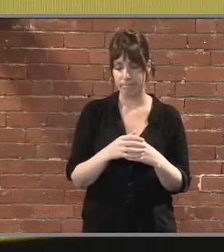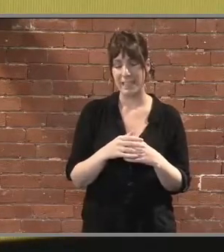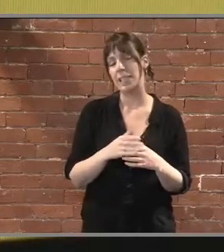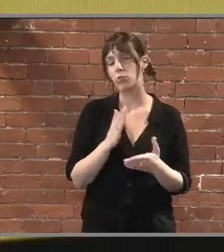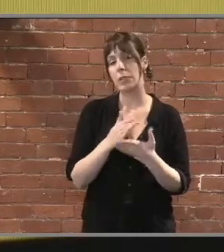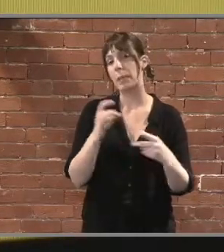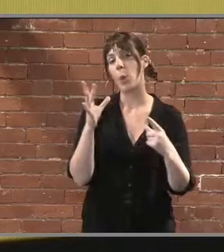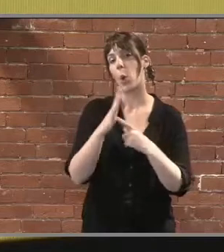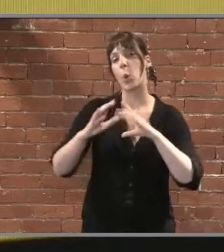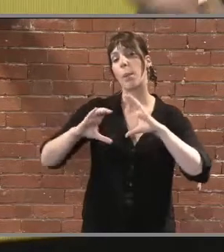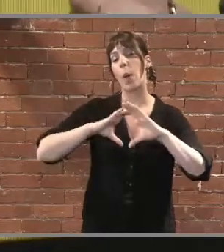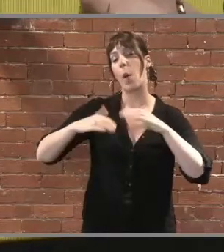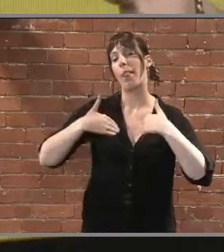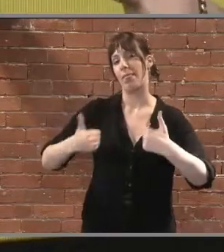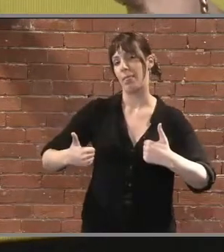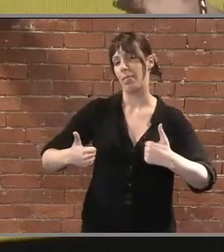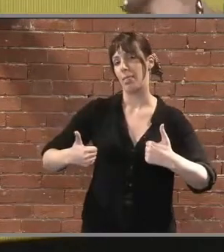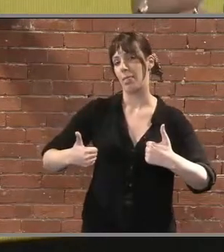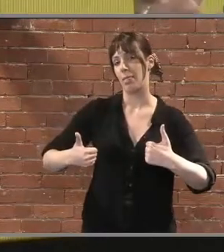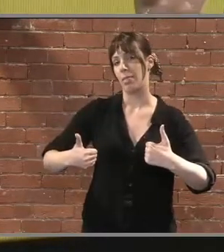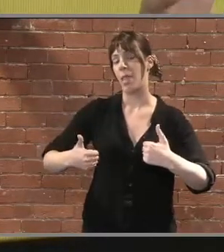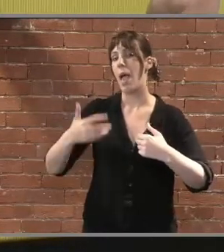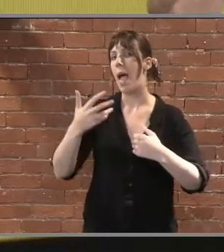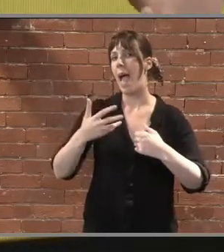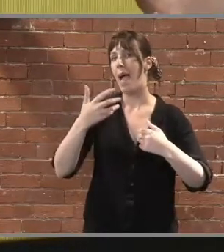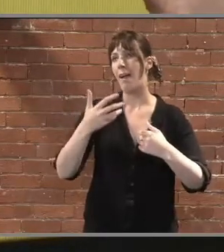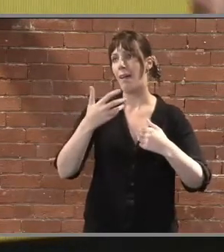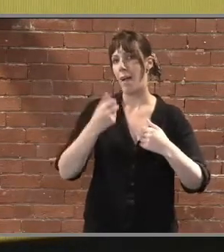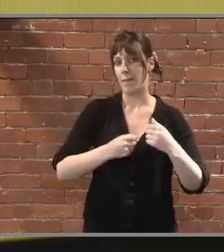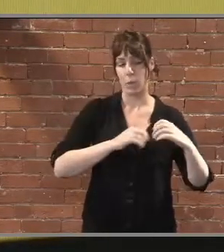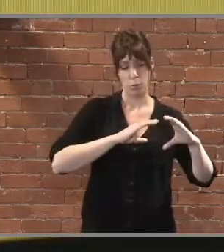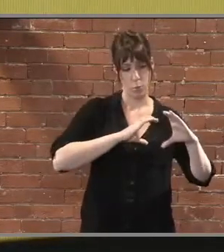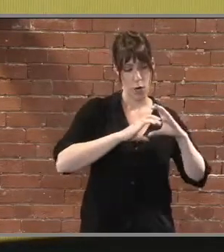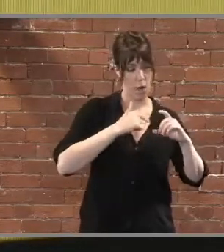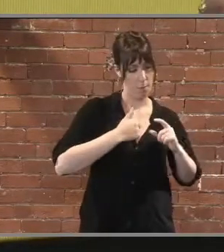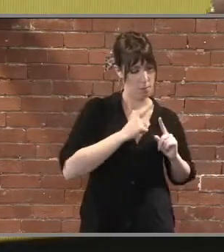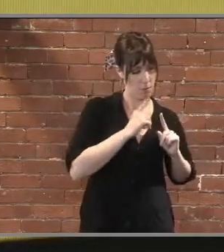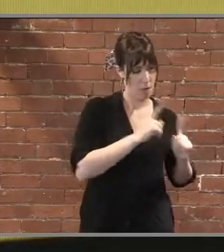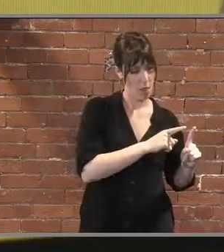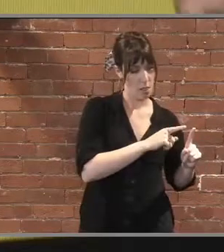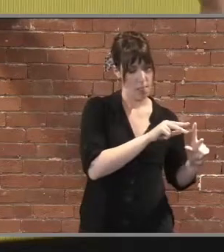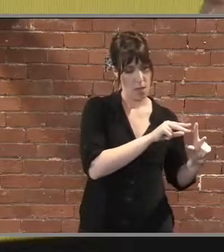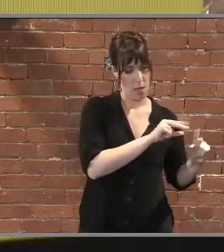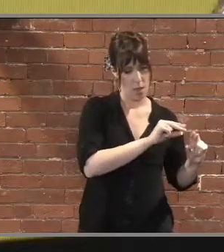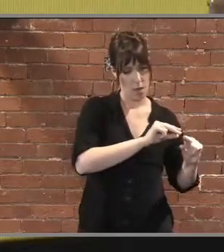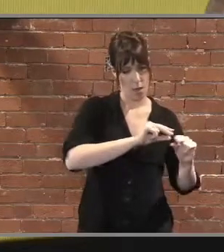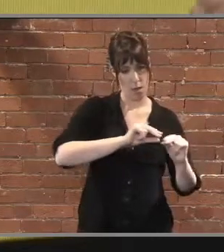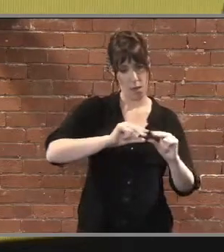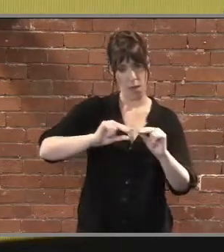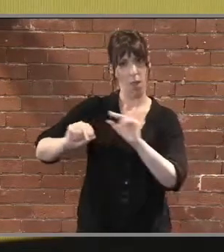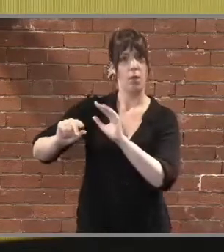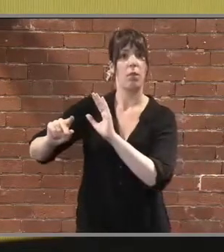communicate very well. There's a very long chain of communication that goes on between client and artist in